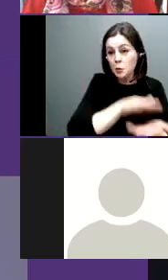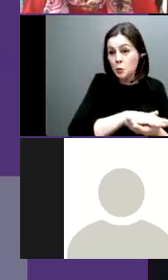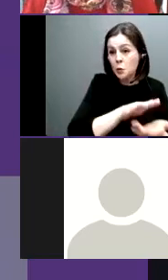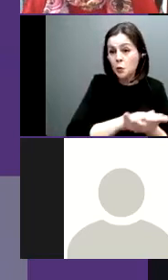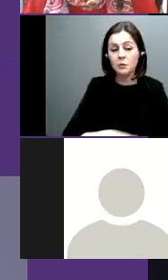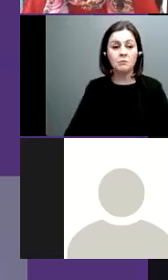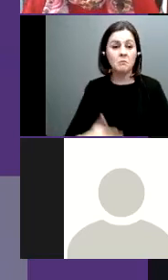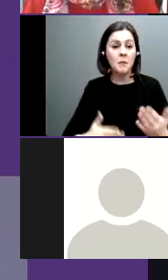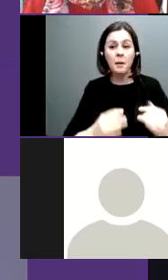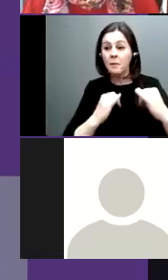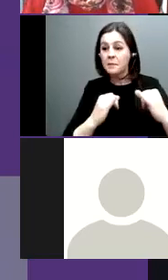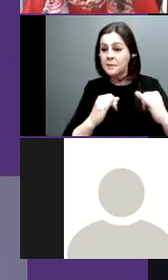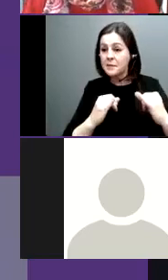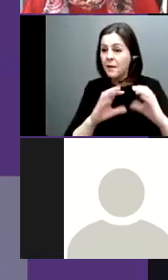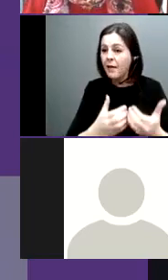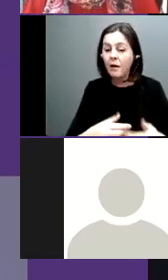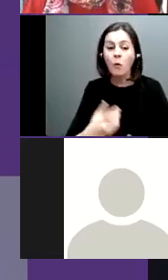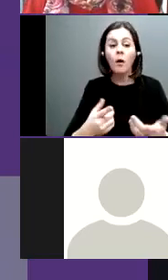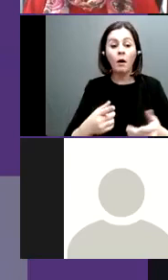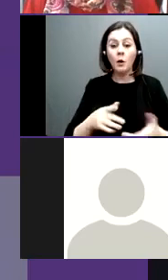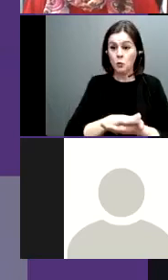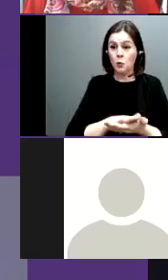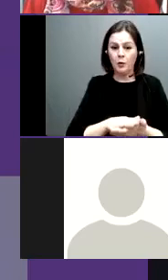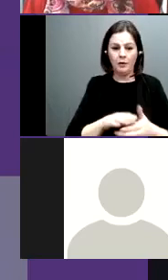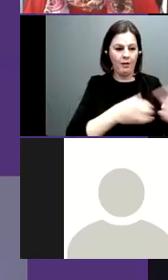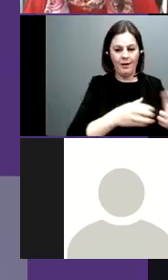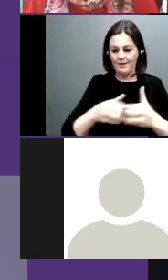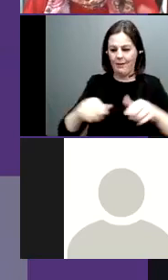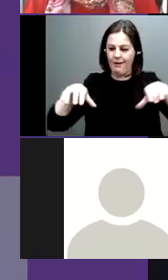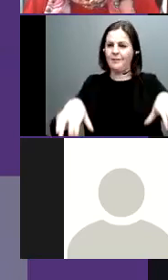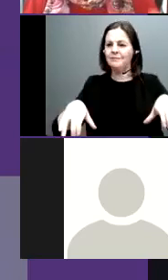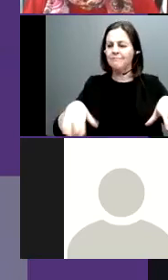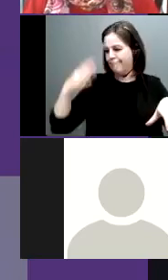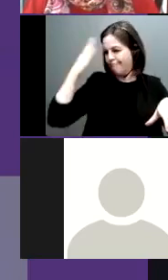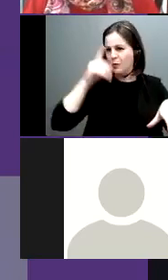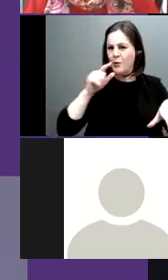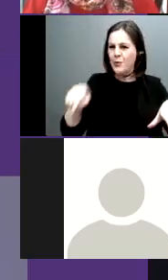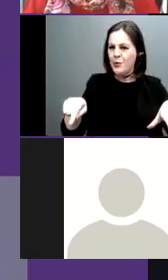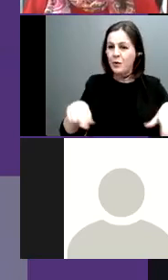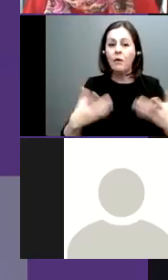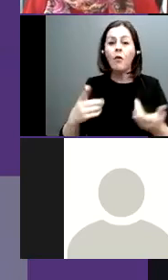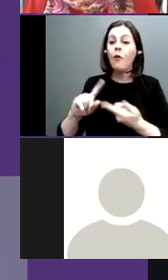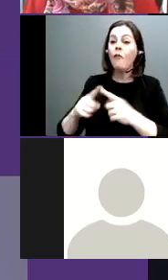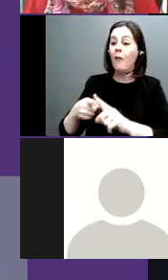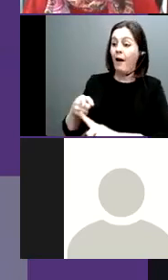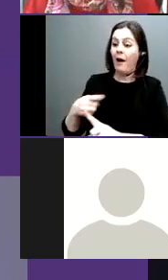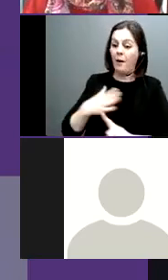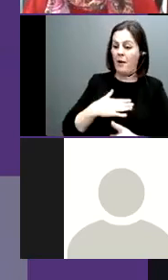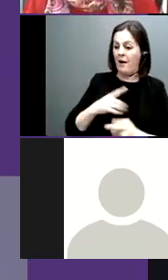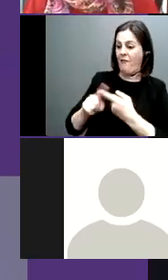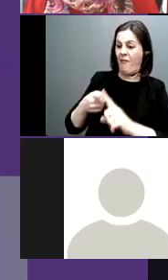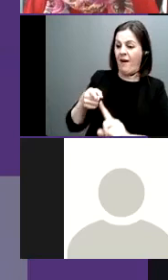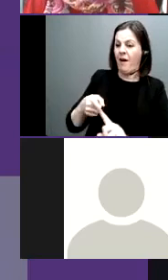different class. We might have met them through friends. They might have been an older or younger sibling of one